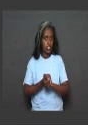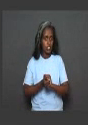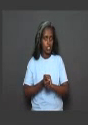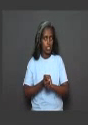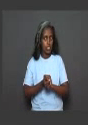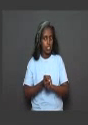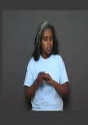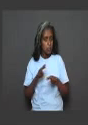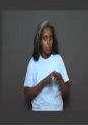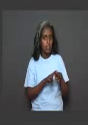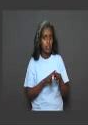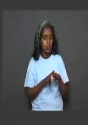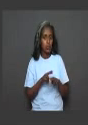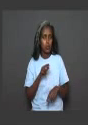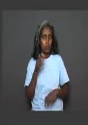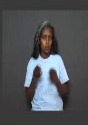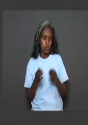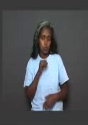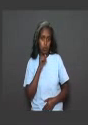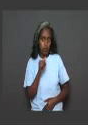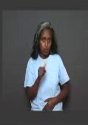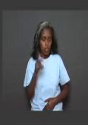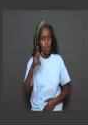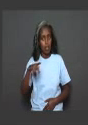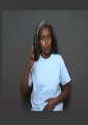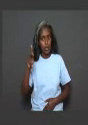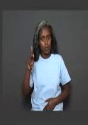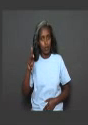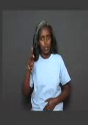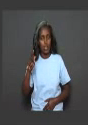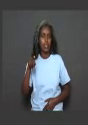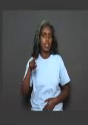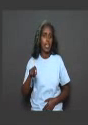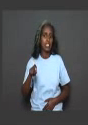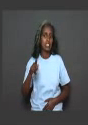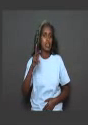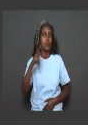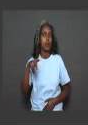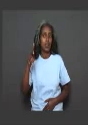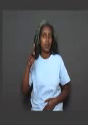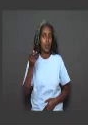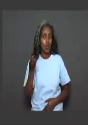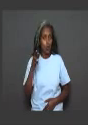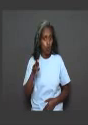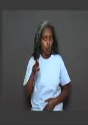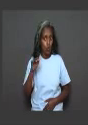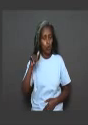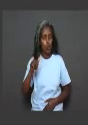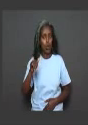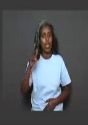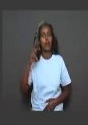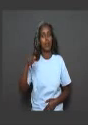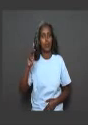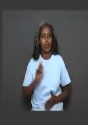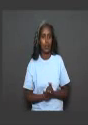depending on whether or not the parabola is an x parabola or a y